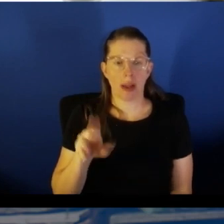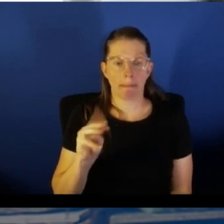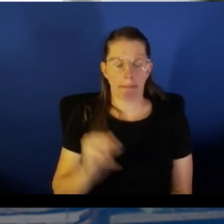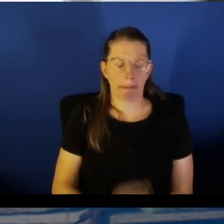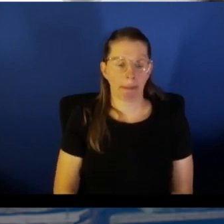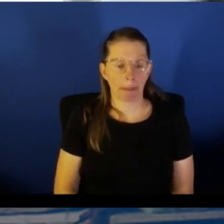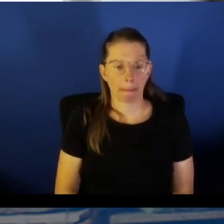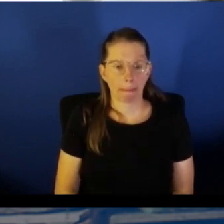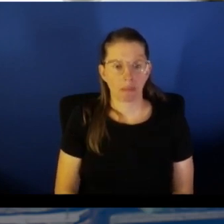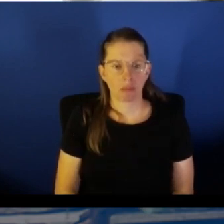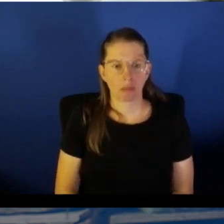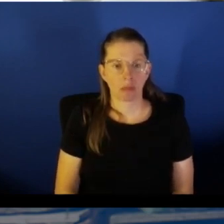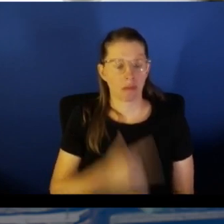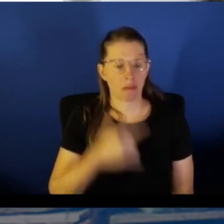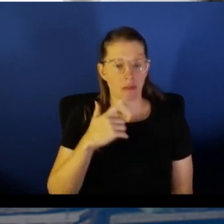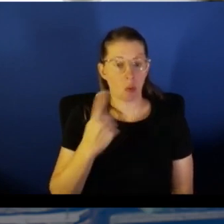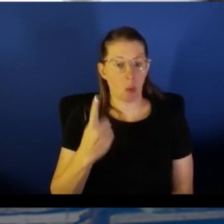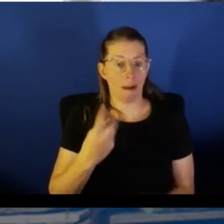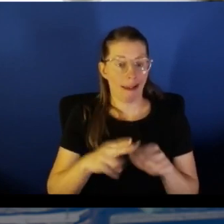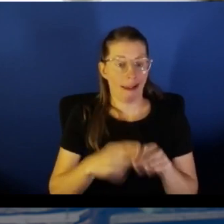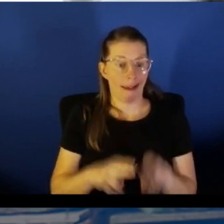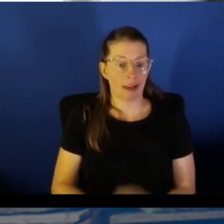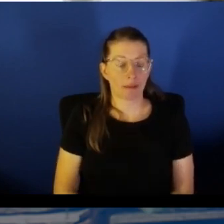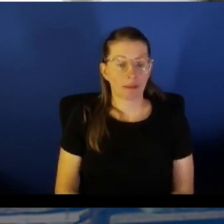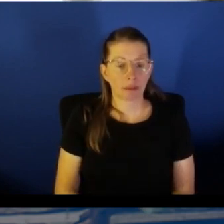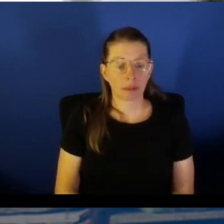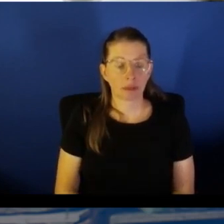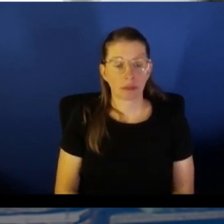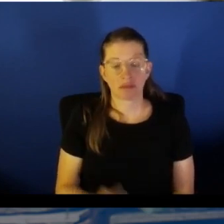1 egg right in there, and a little bit of milk.